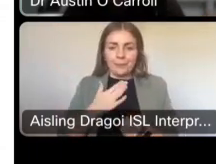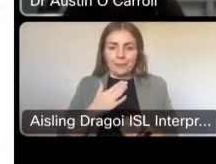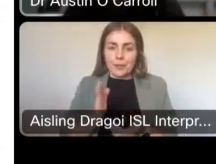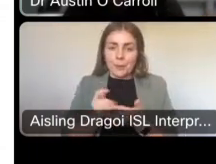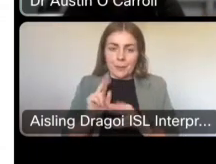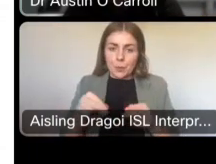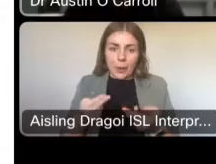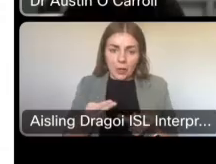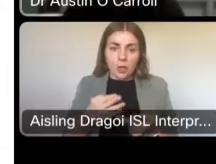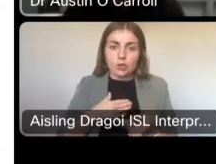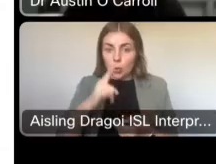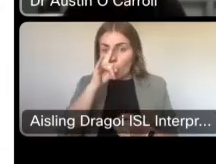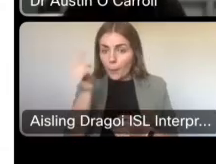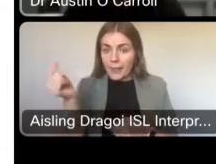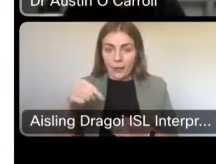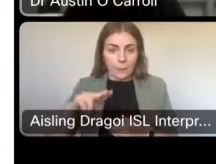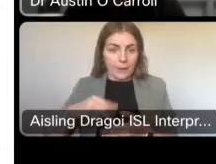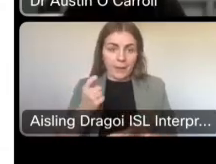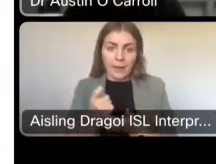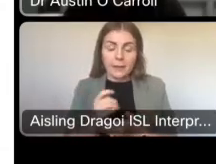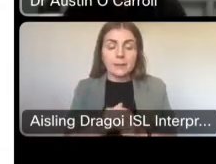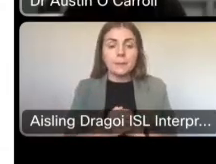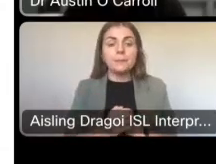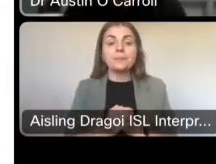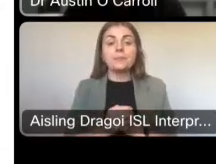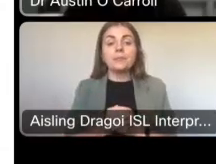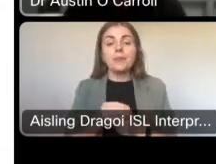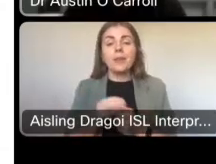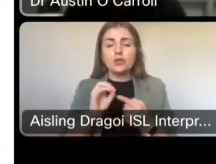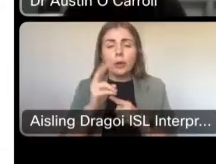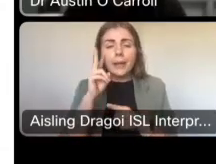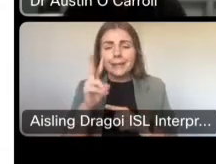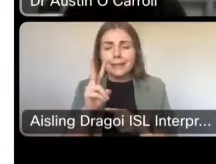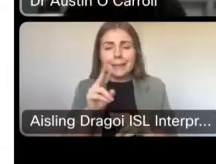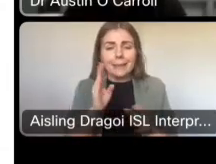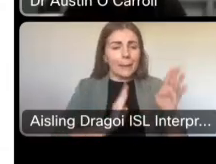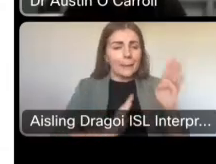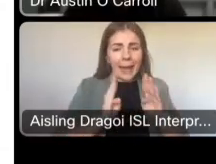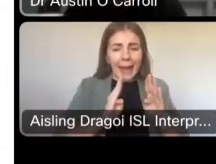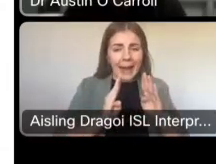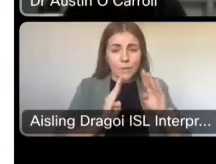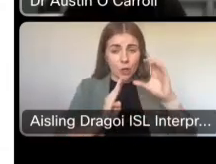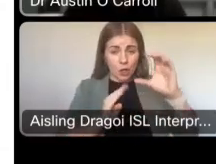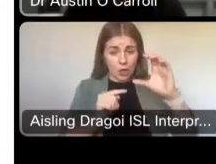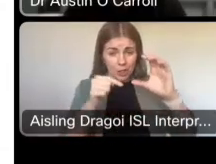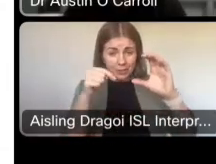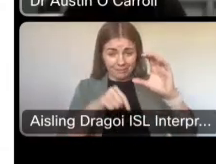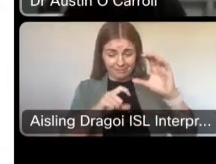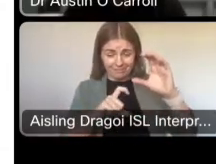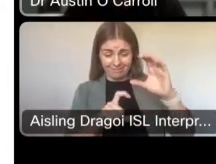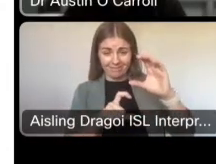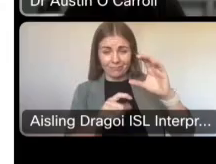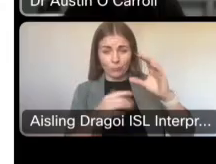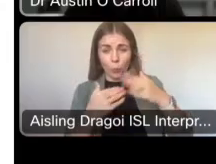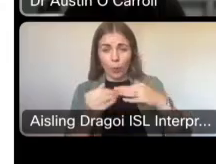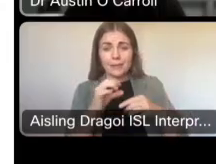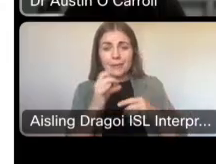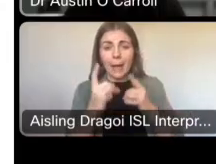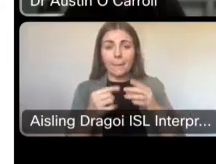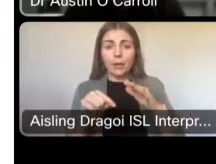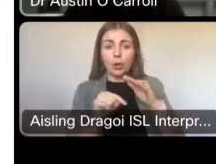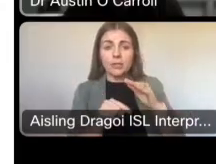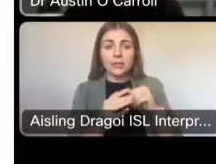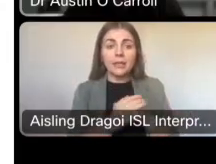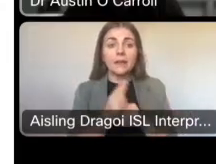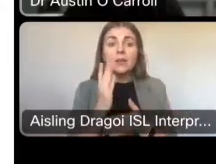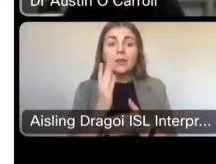see past these behaviors. Look beyond the smoking gun, and sometimes trauma is not the presence of a negative, the absence of a positive. Sometimes